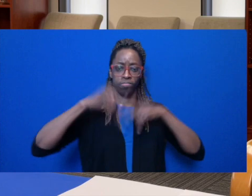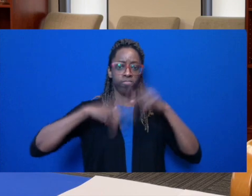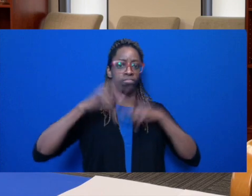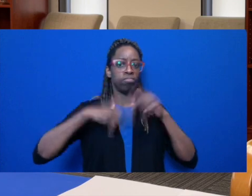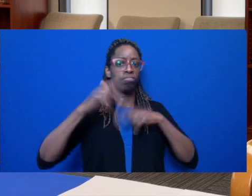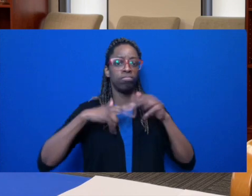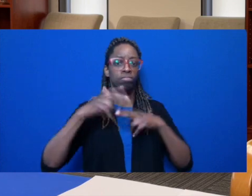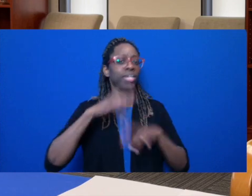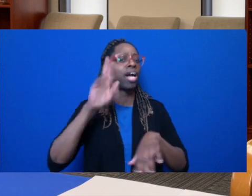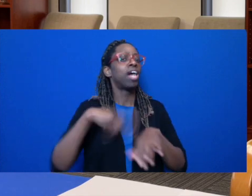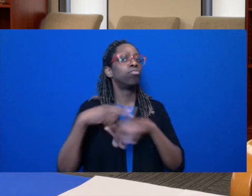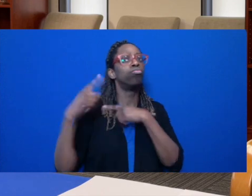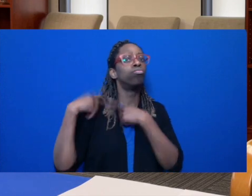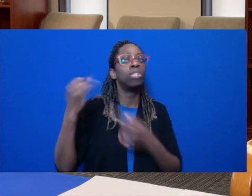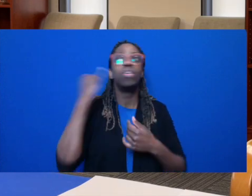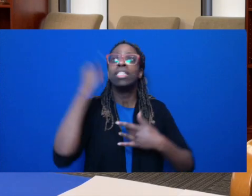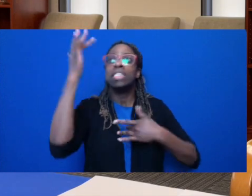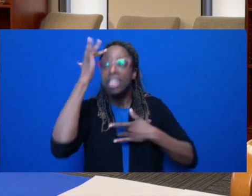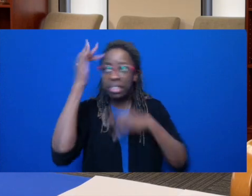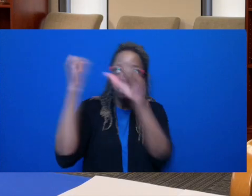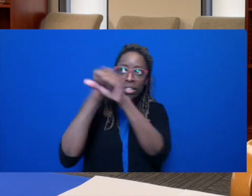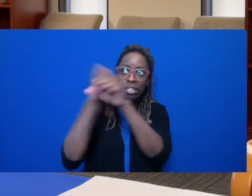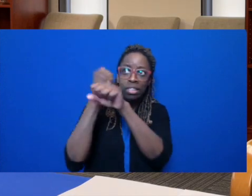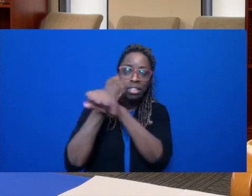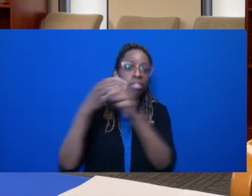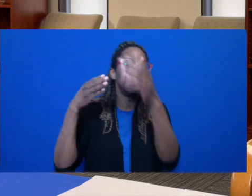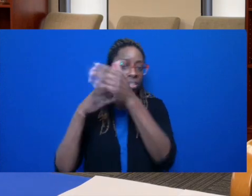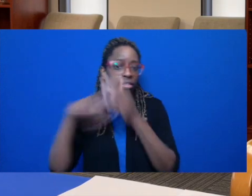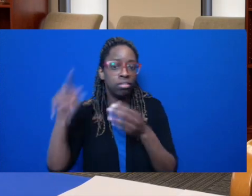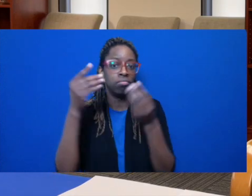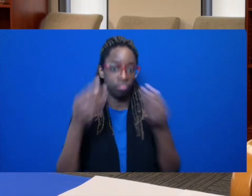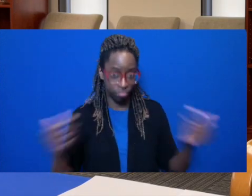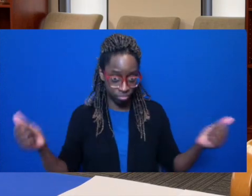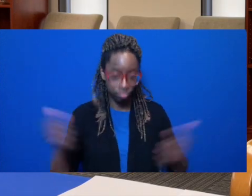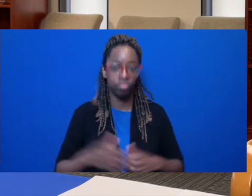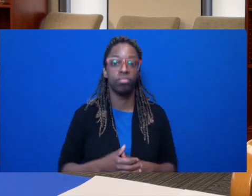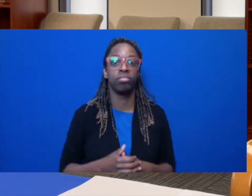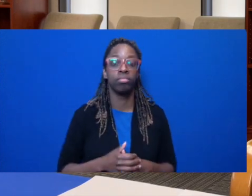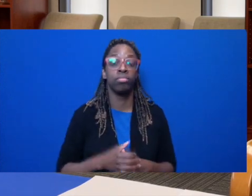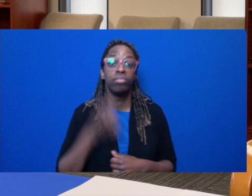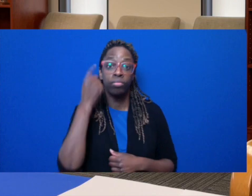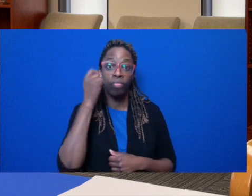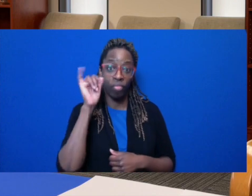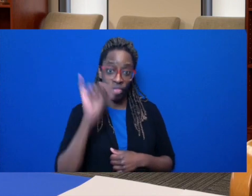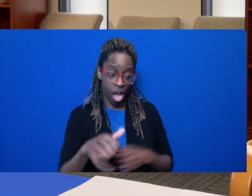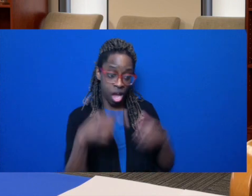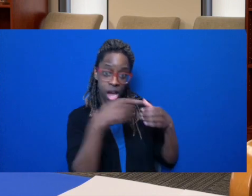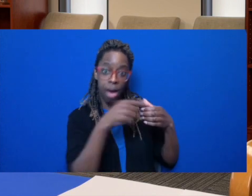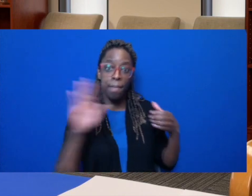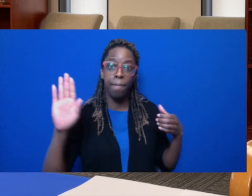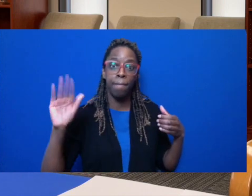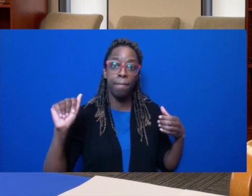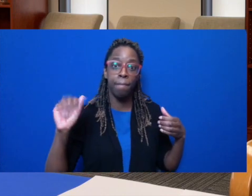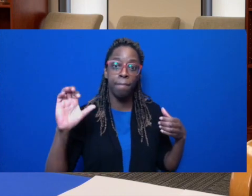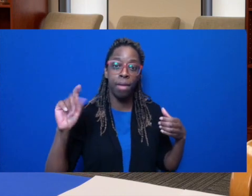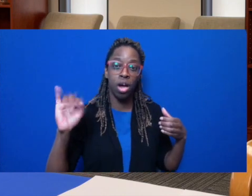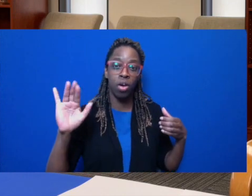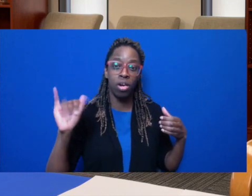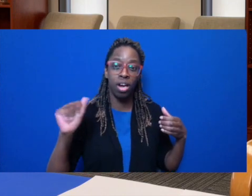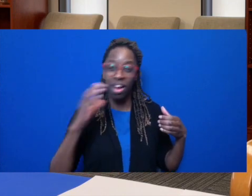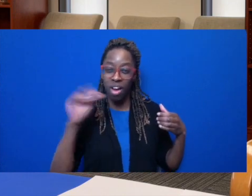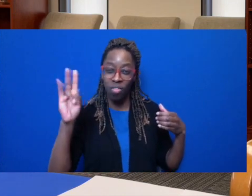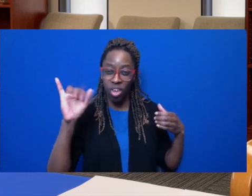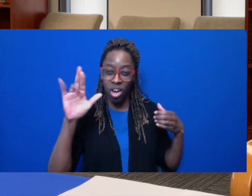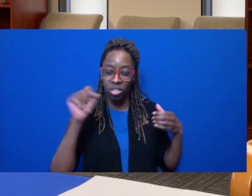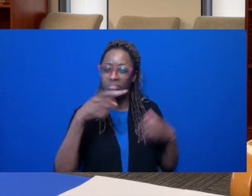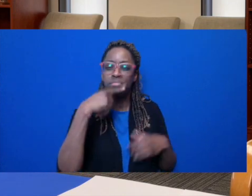smaller in general than our cells and certainly the other parts of us. And what happens is these viruses and bacteria,